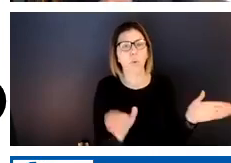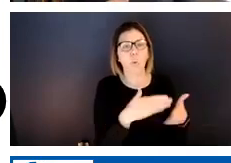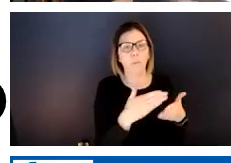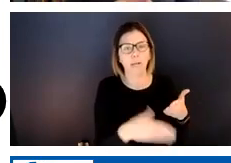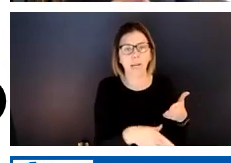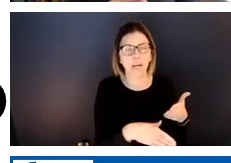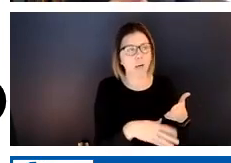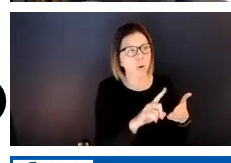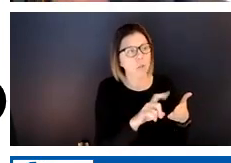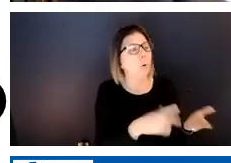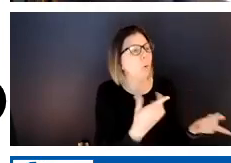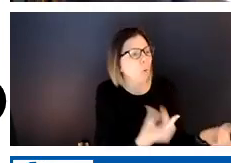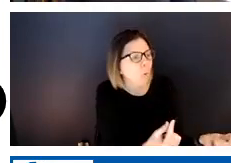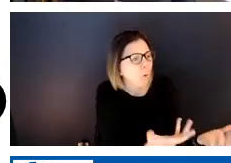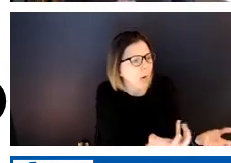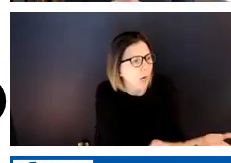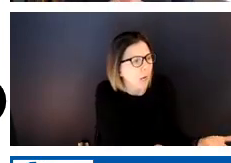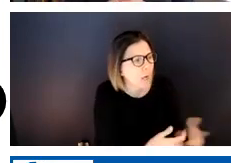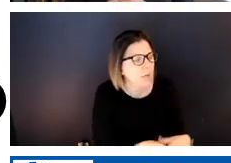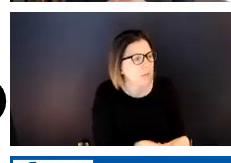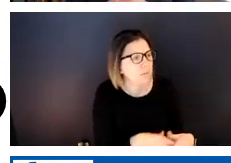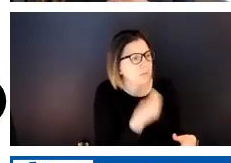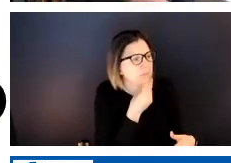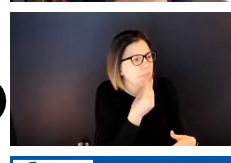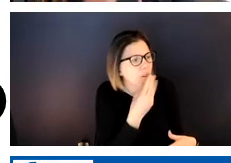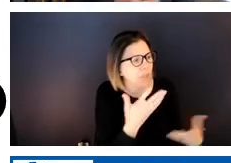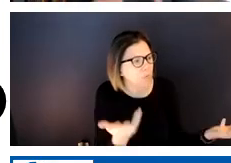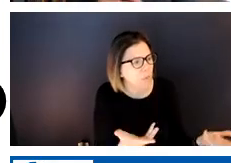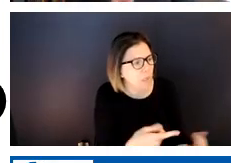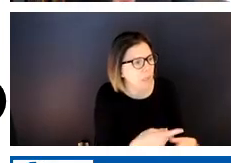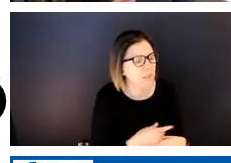do you want to do? What do you want to have for lunch? There are